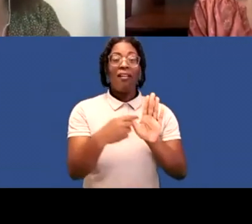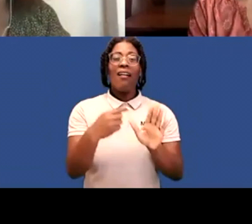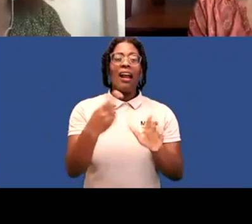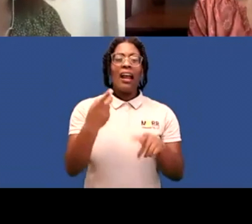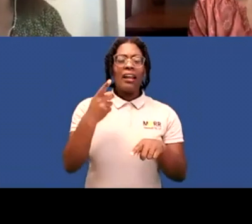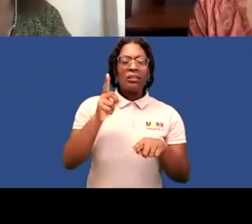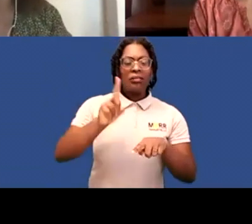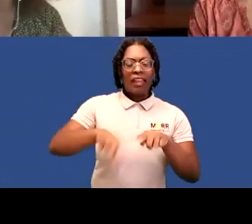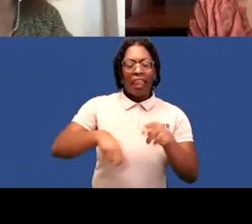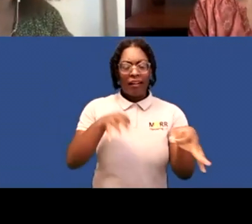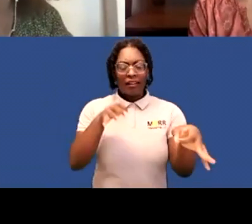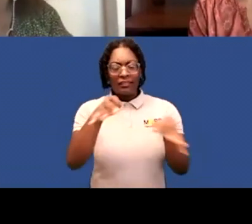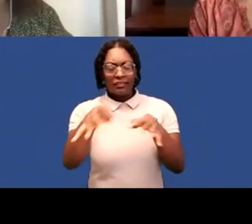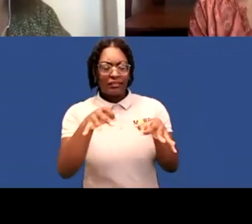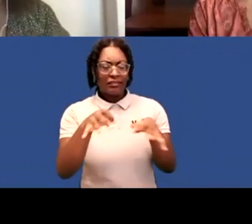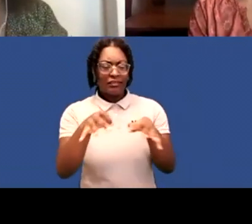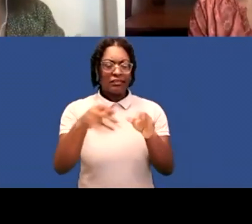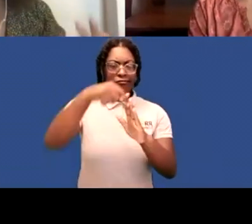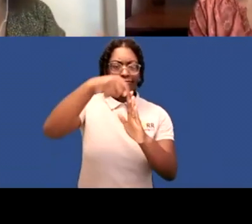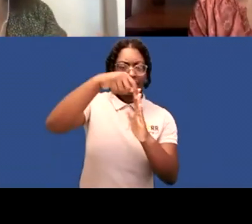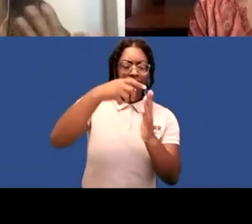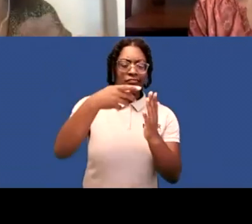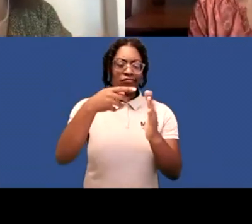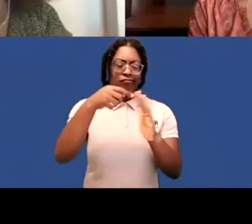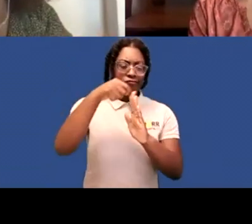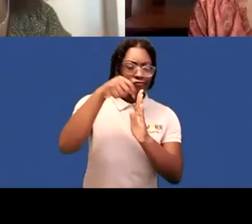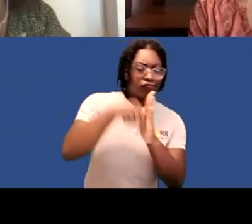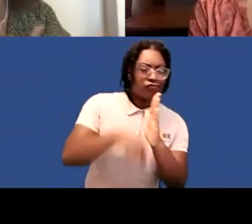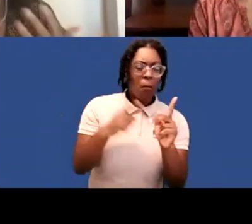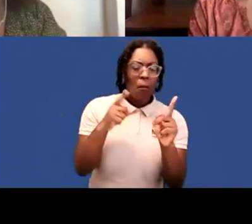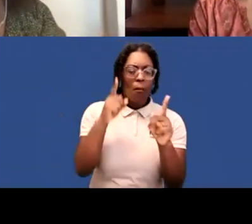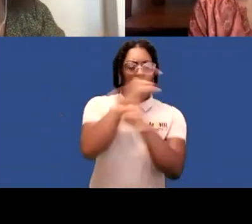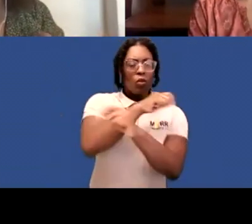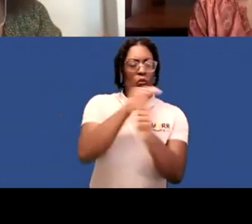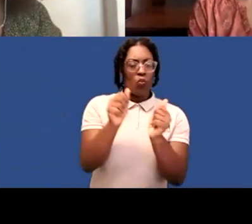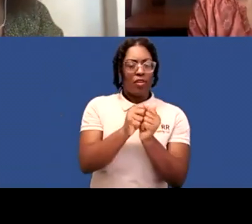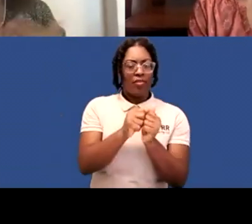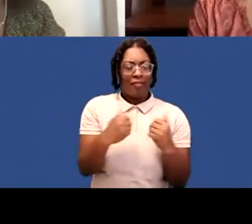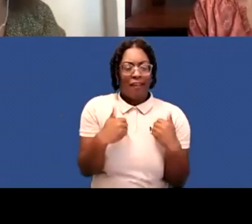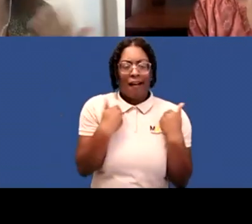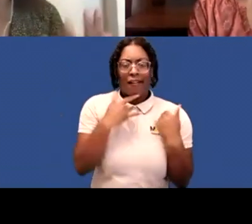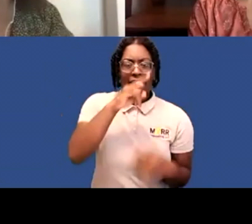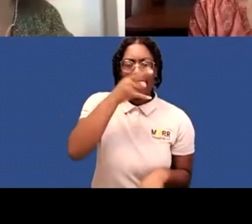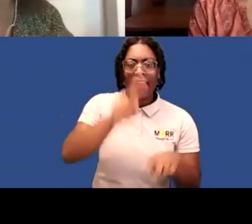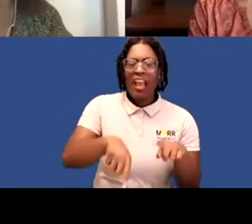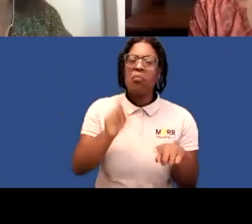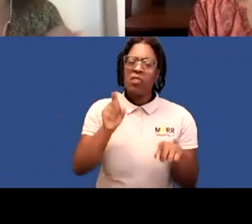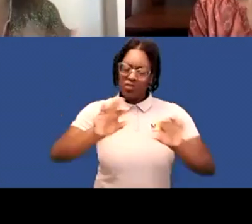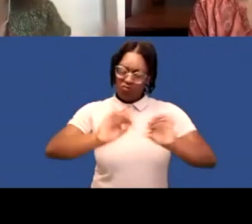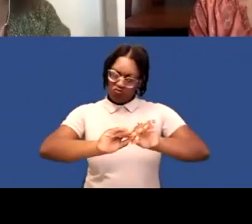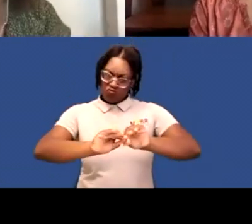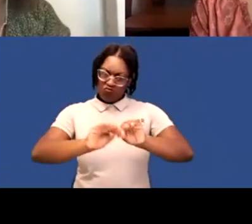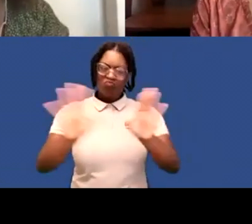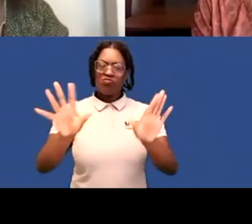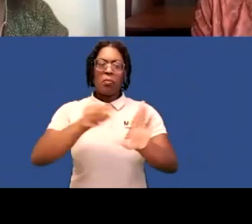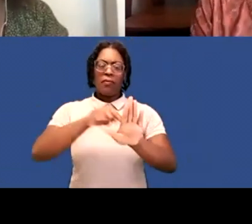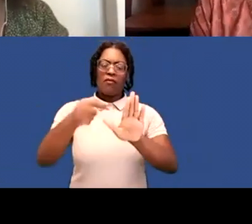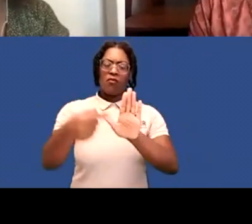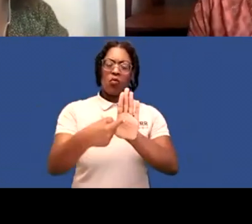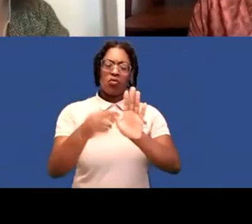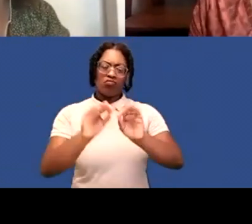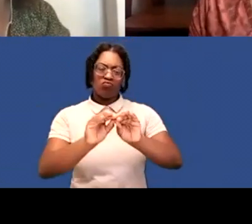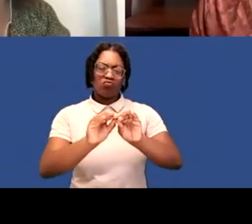voice of wonderment and adoration, really seeing the beauty in all things Black, the joy, the happiness, but